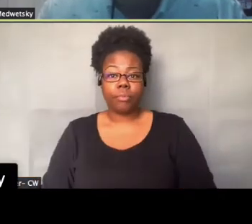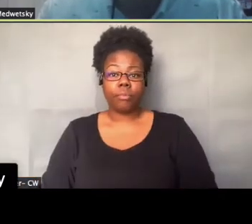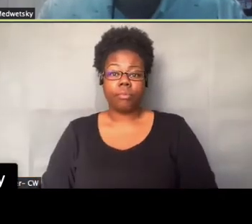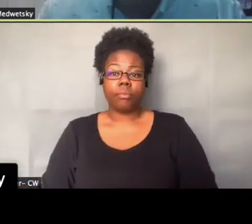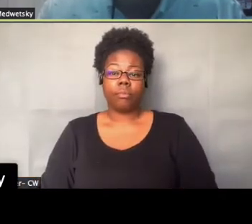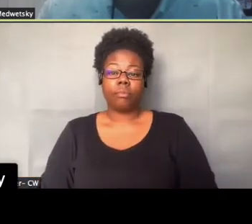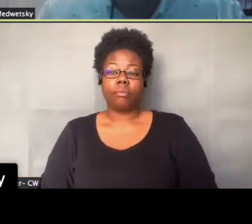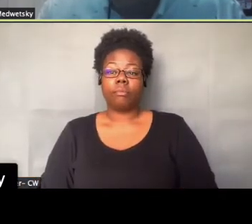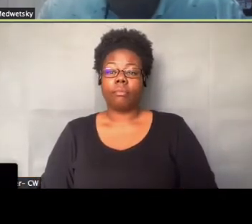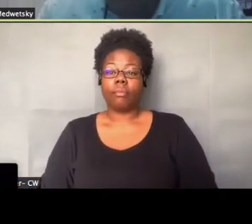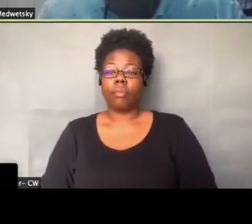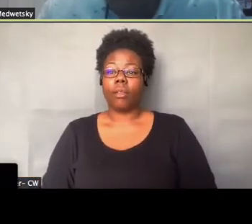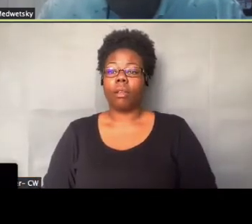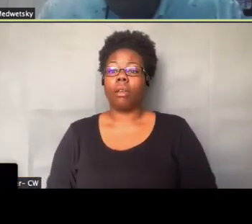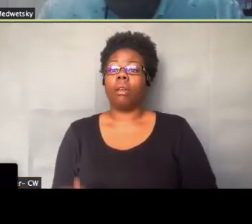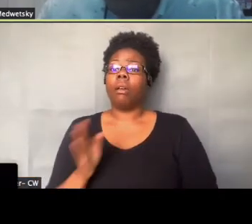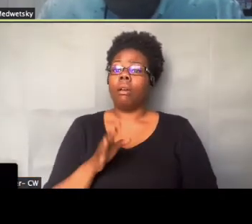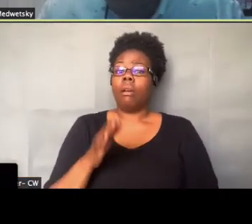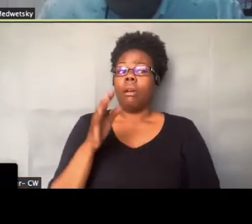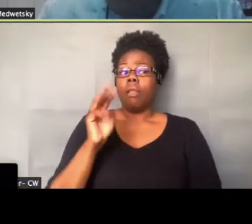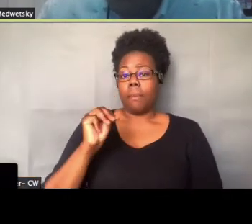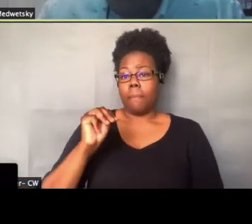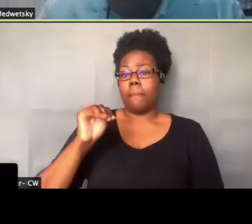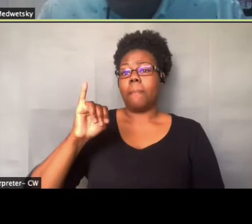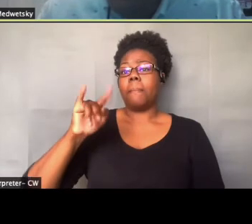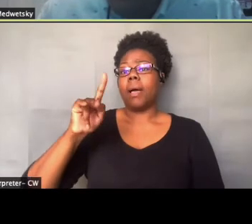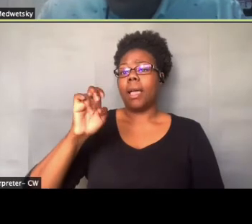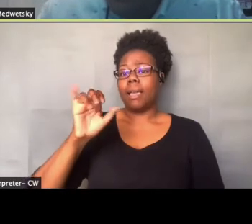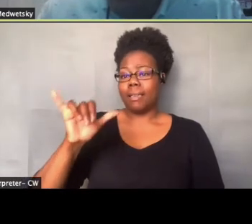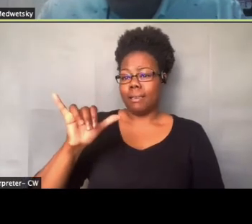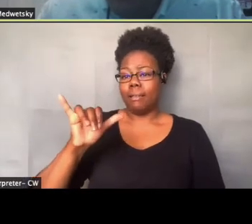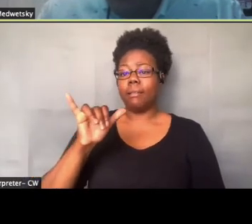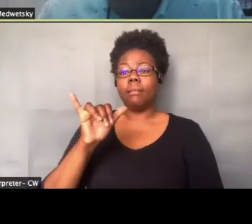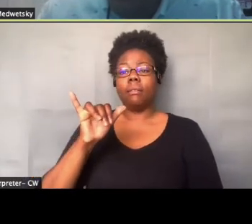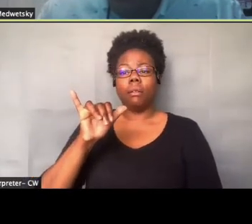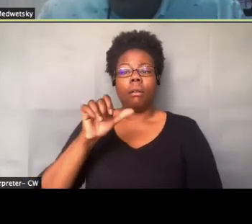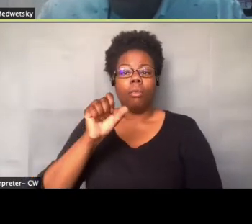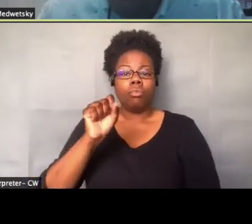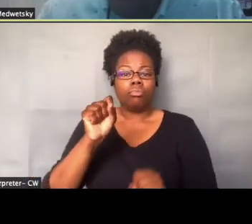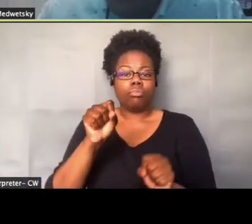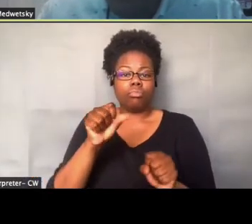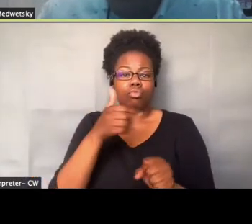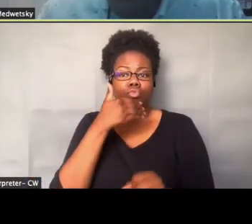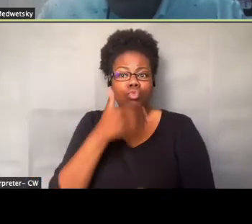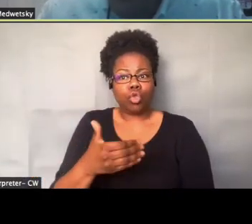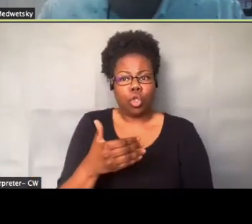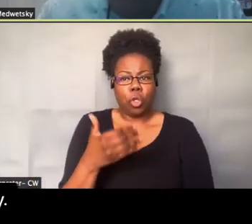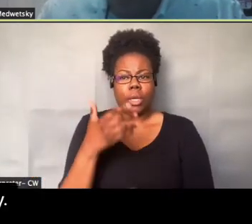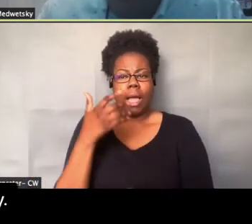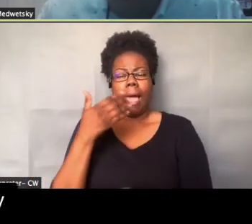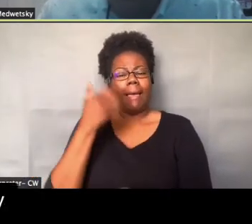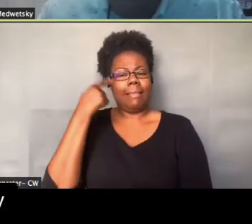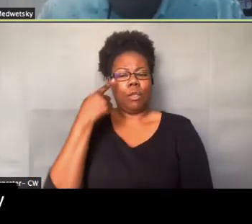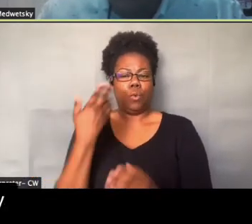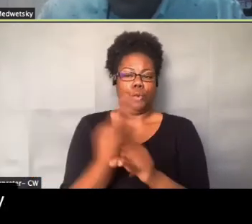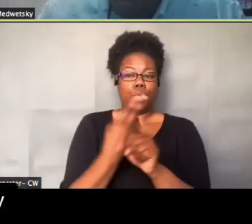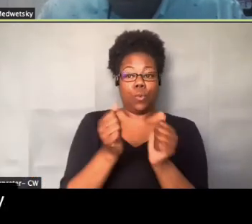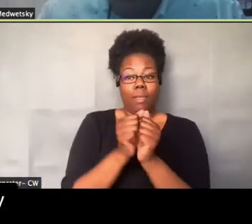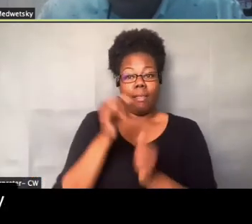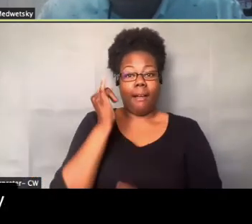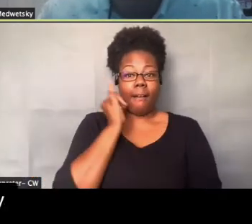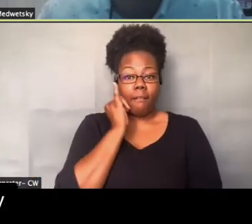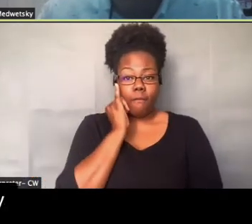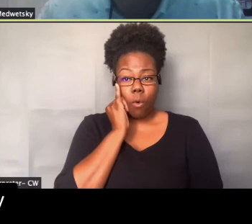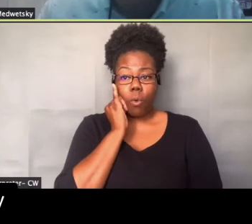sure, available you can attach to Android phone. So here's like just attaching like the Bluetooth mic to the phone, place it down on